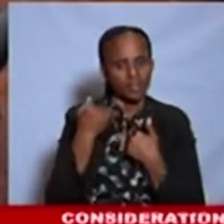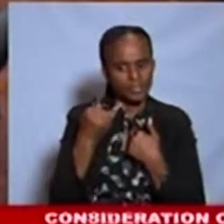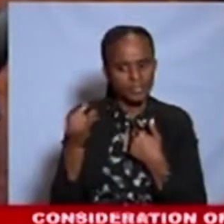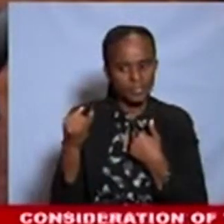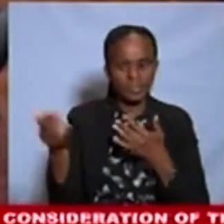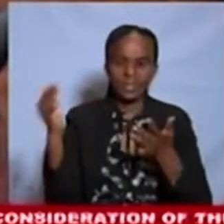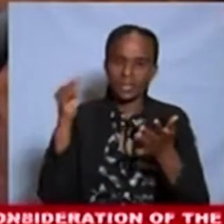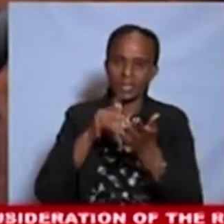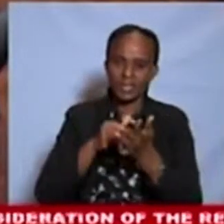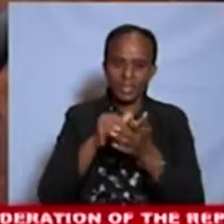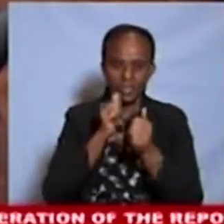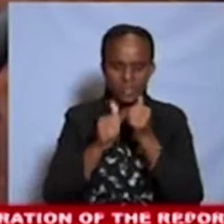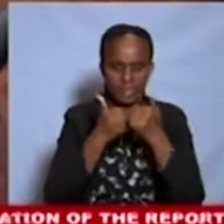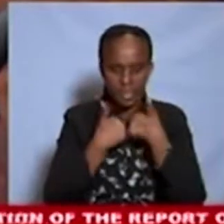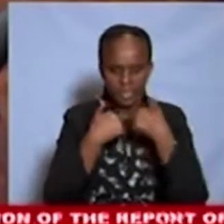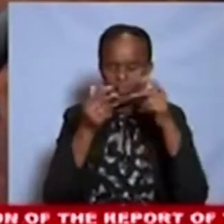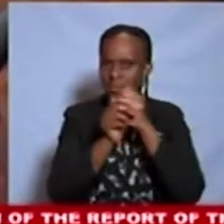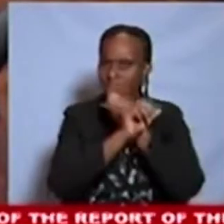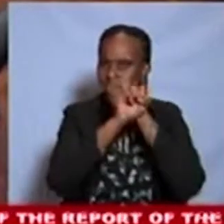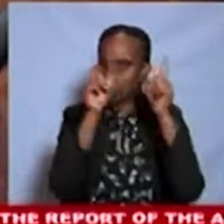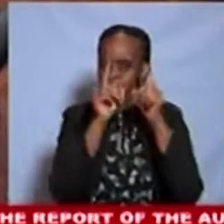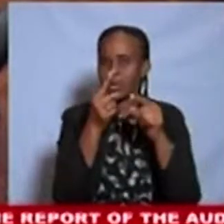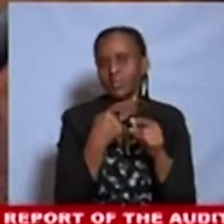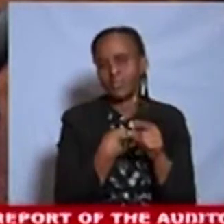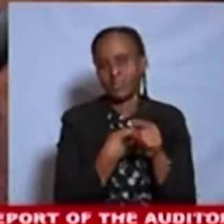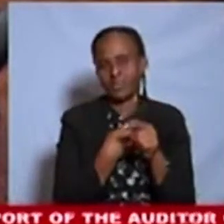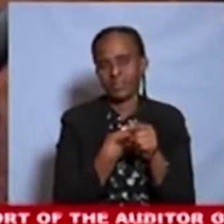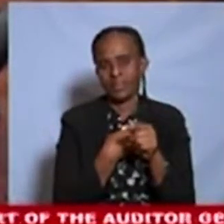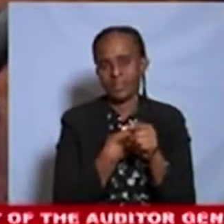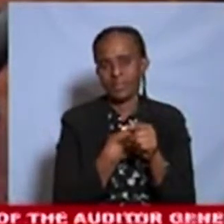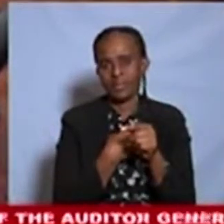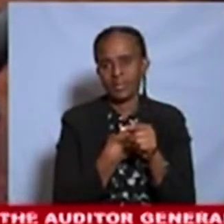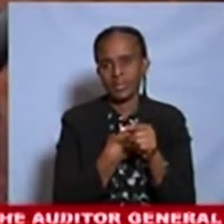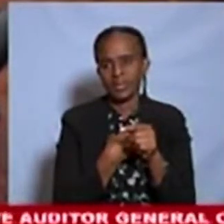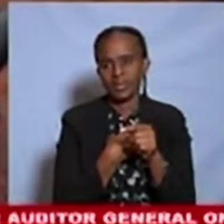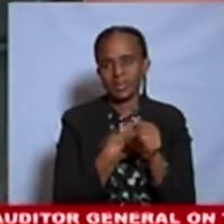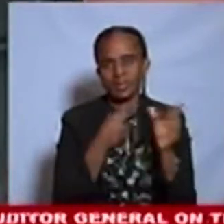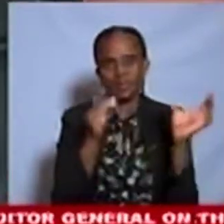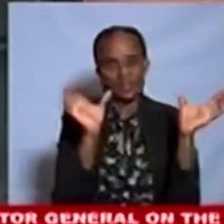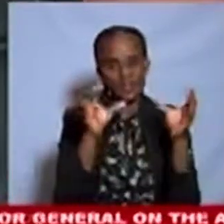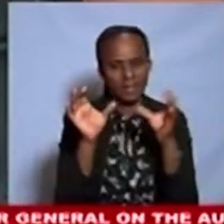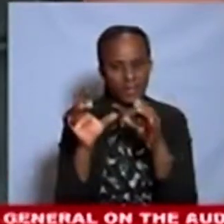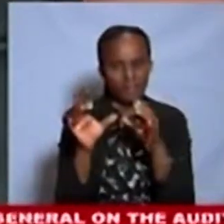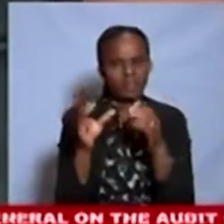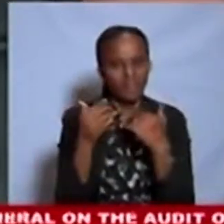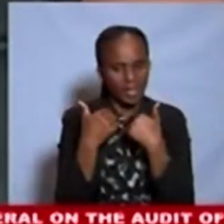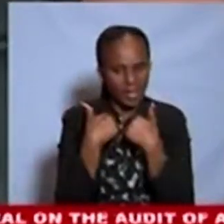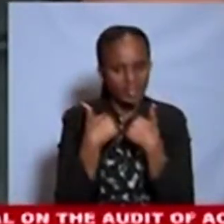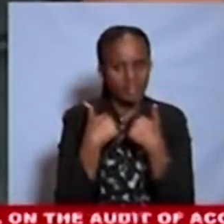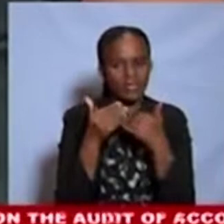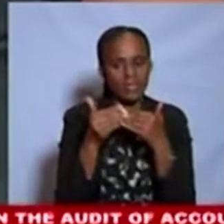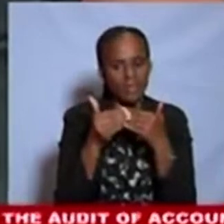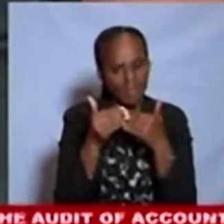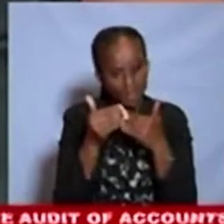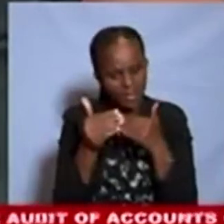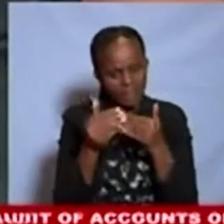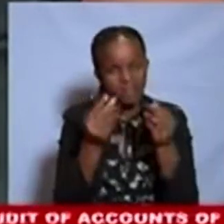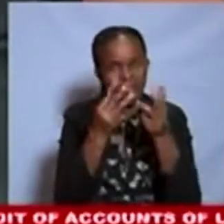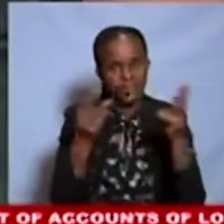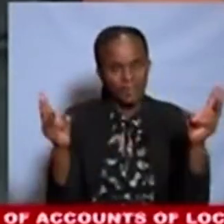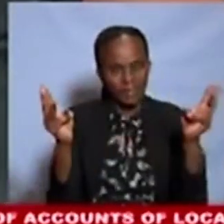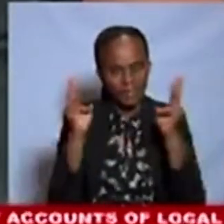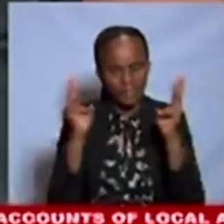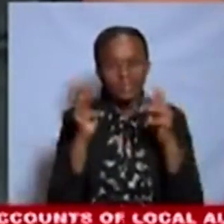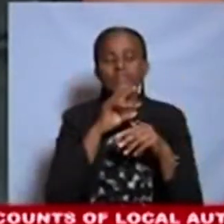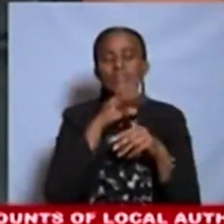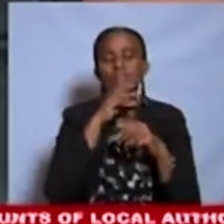again which has surprised me, Okay, yeah. where the council has gone ahead to fence a